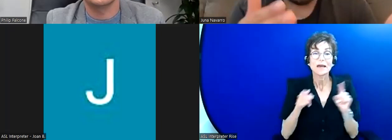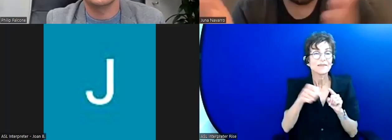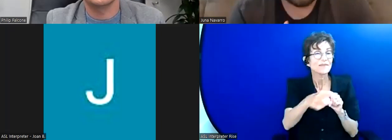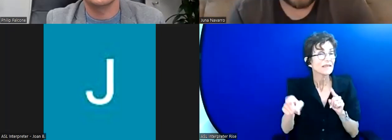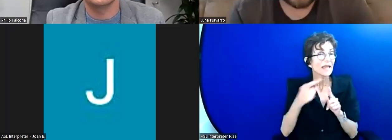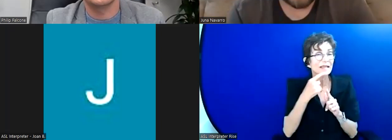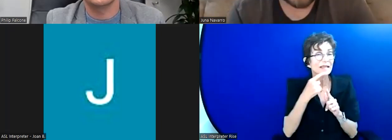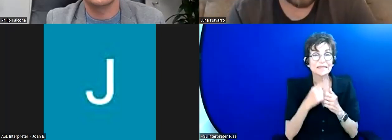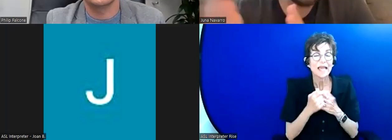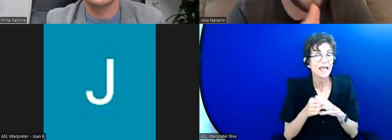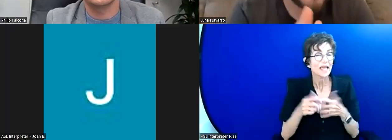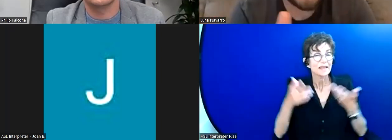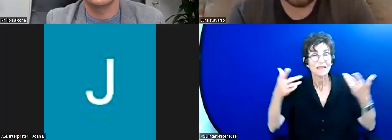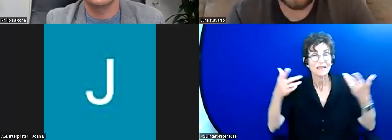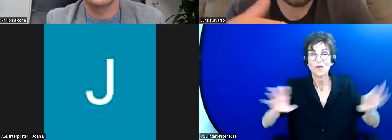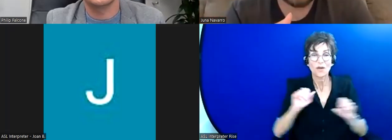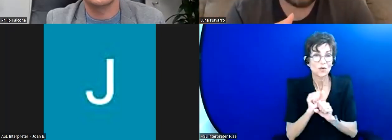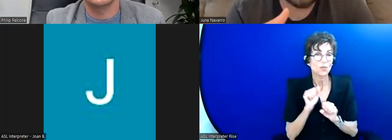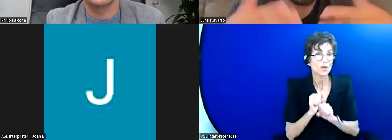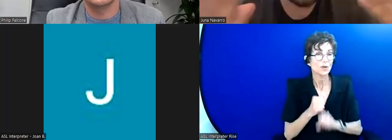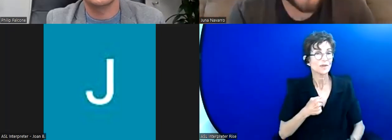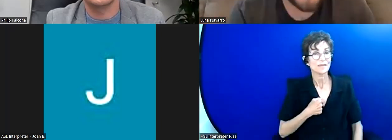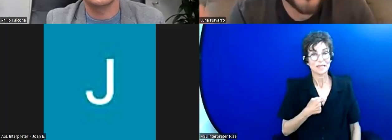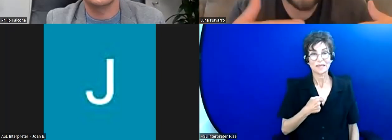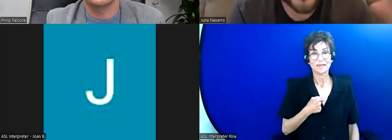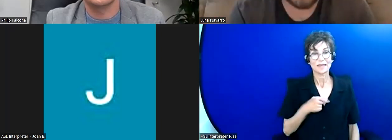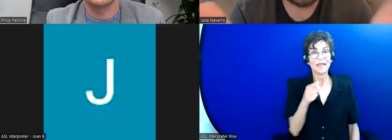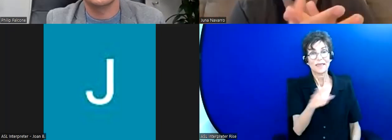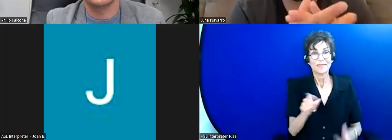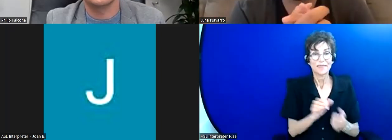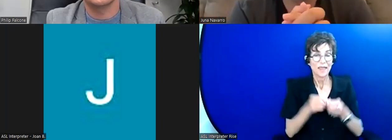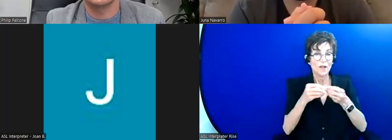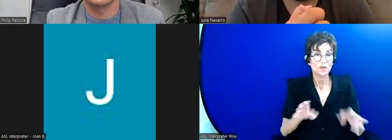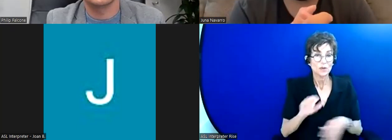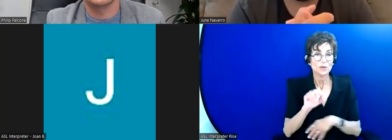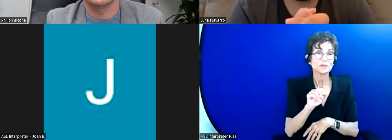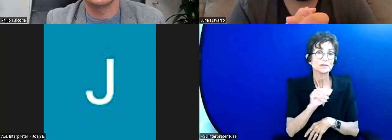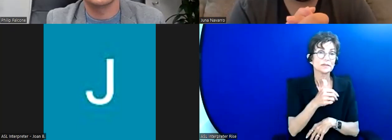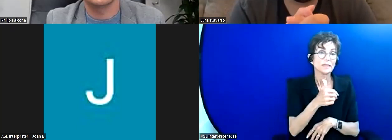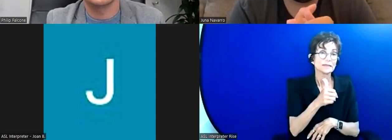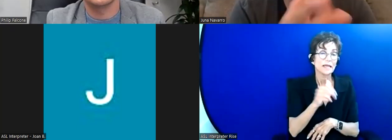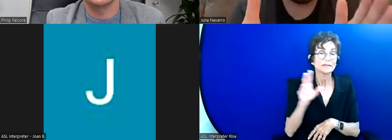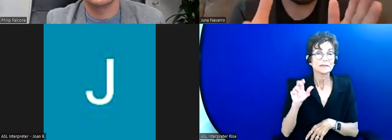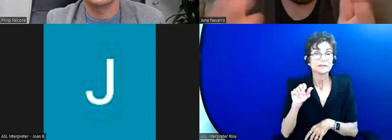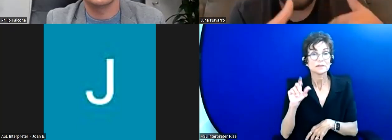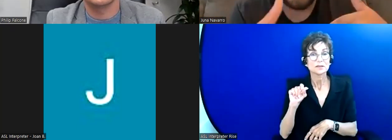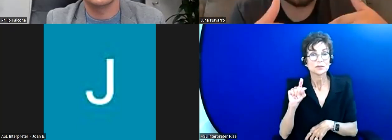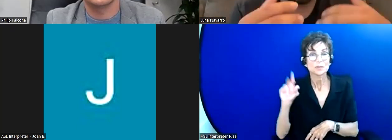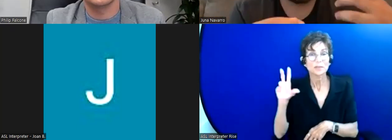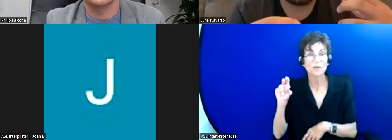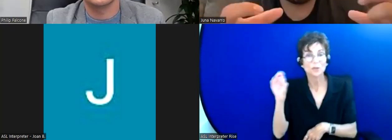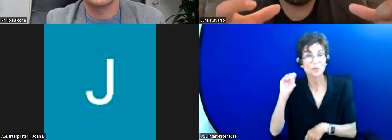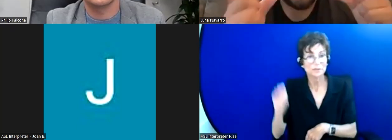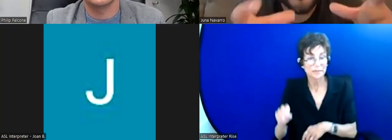then the organization just loses 10 to 30% and just tells you no cordially as well. But obviously, as an artist,